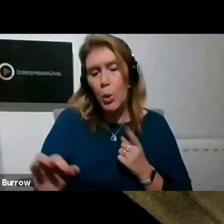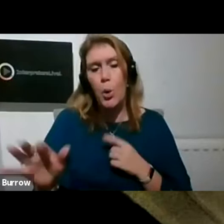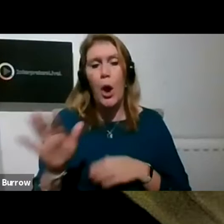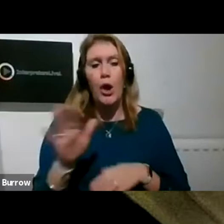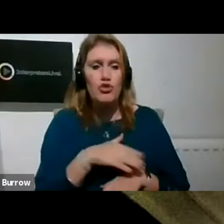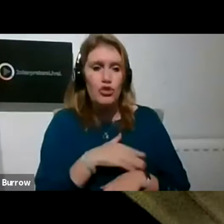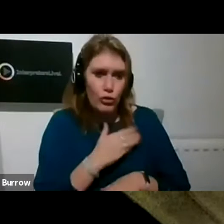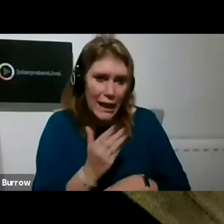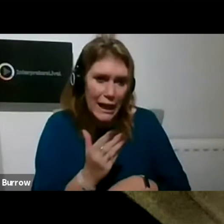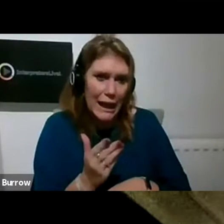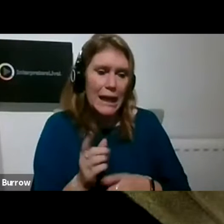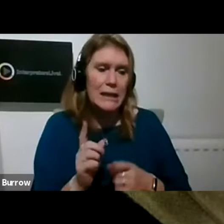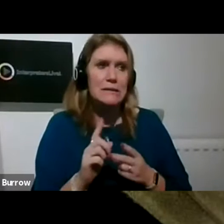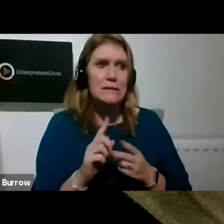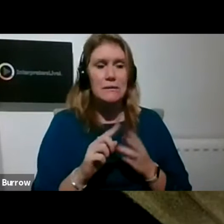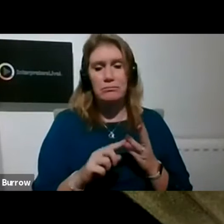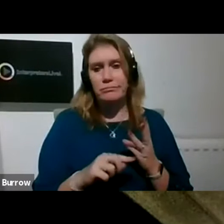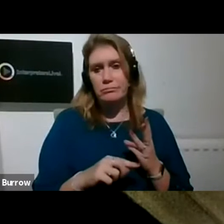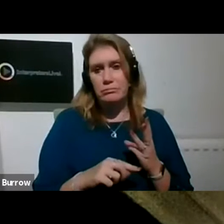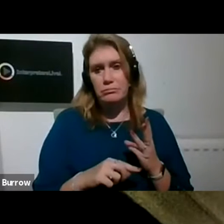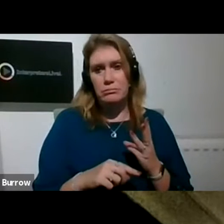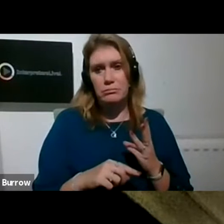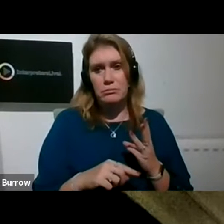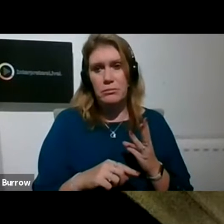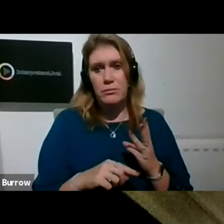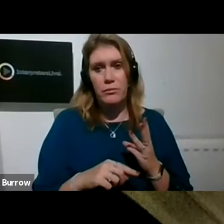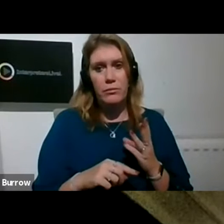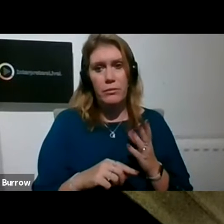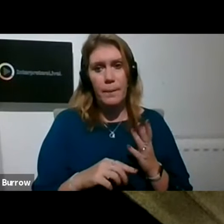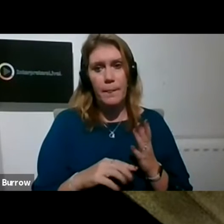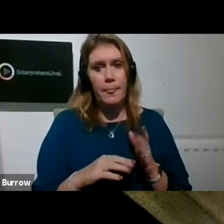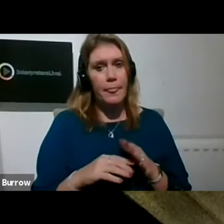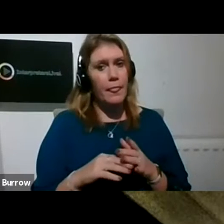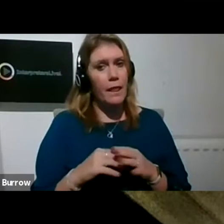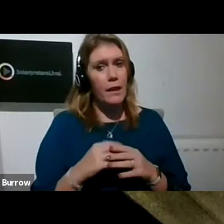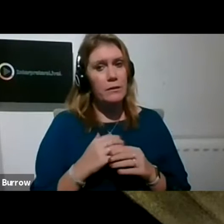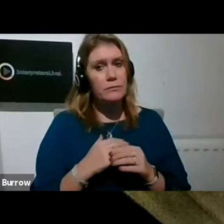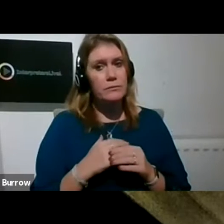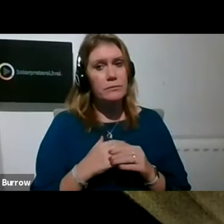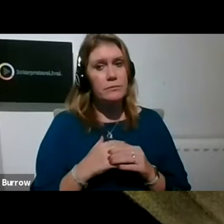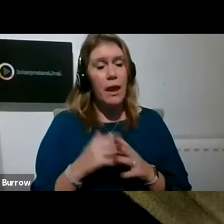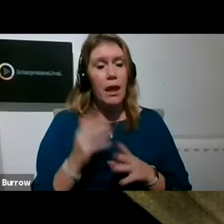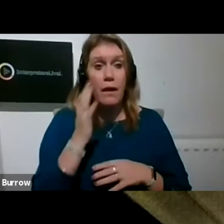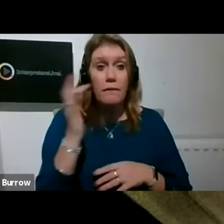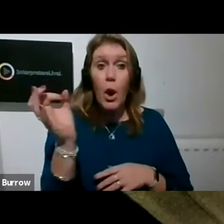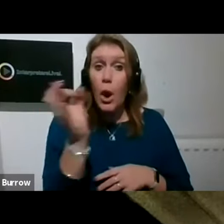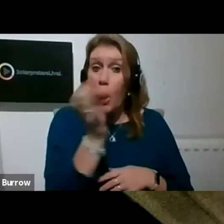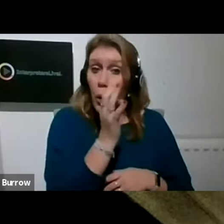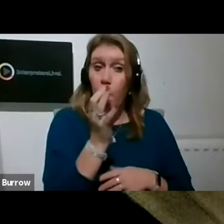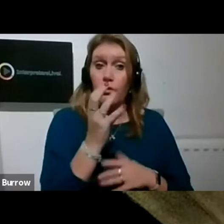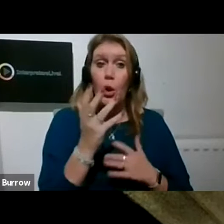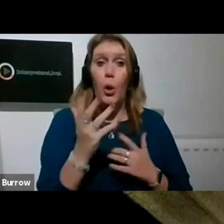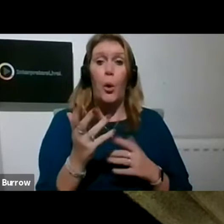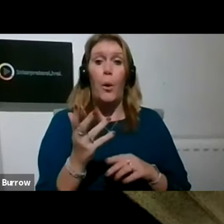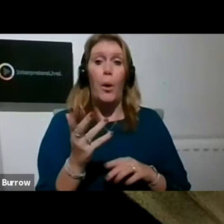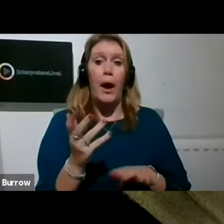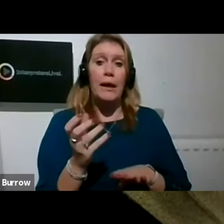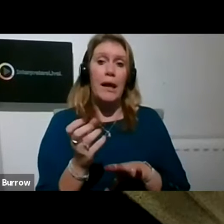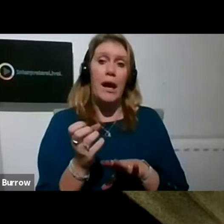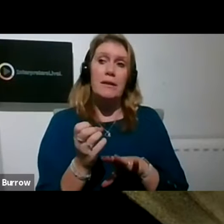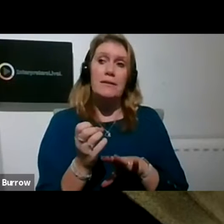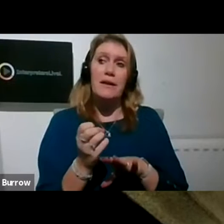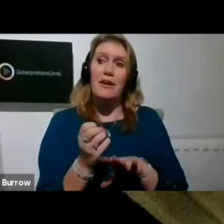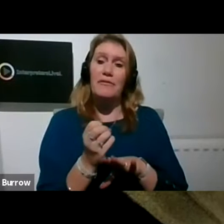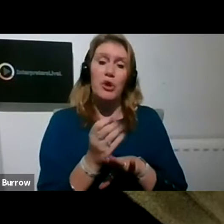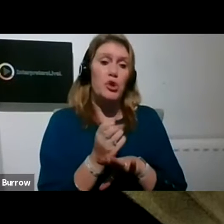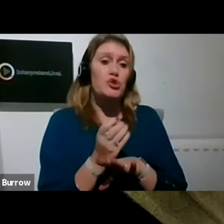green and sort of quite floral and kind of jewel-like colours in there.